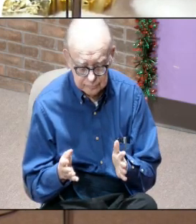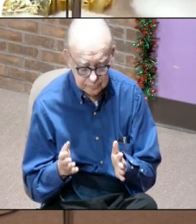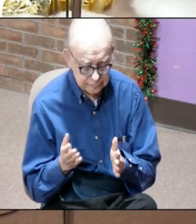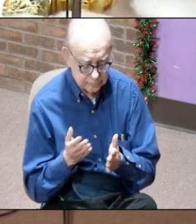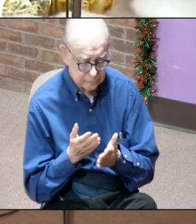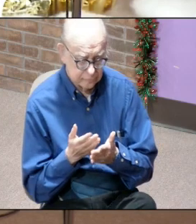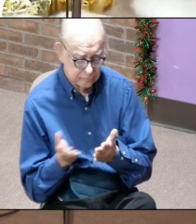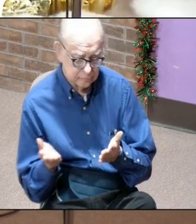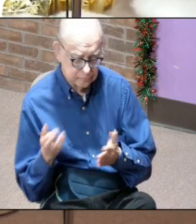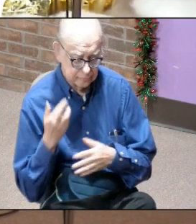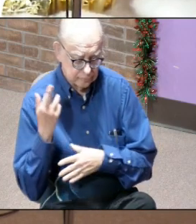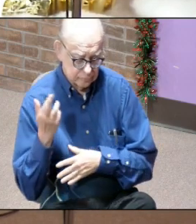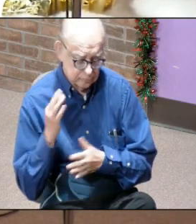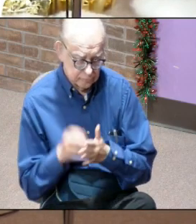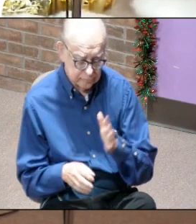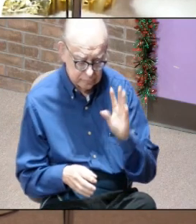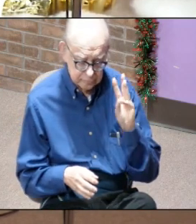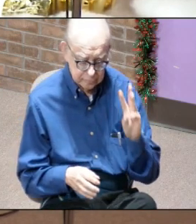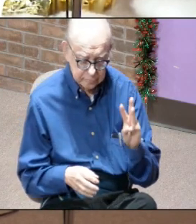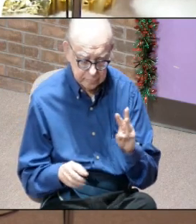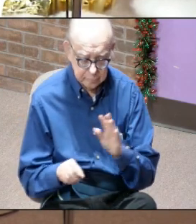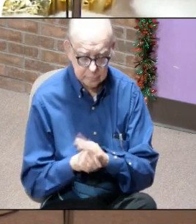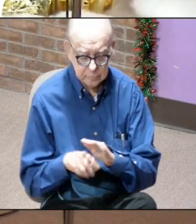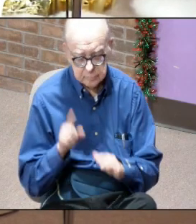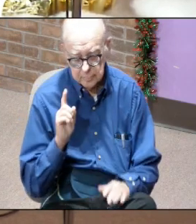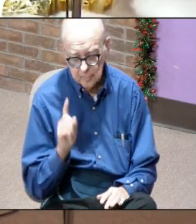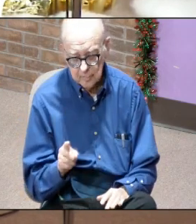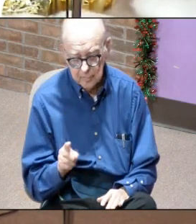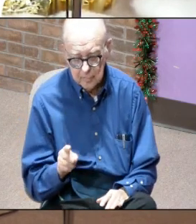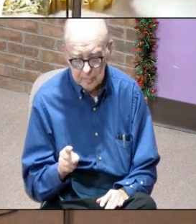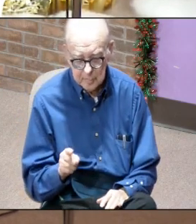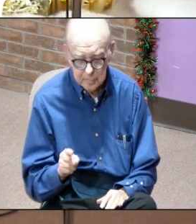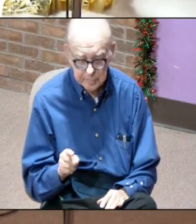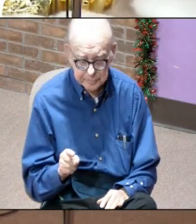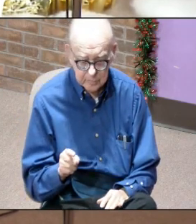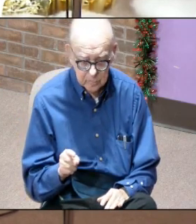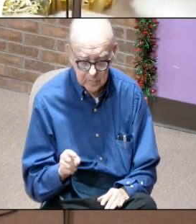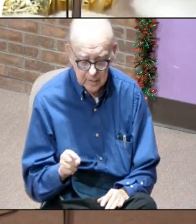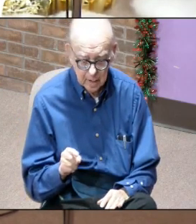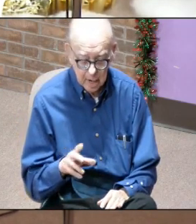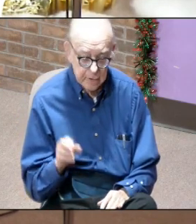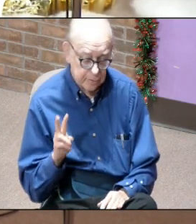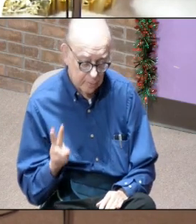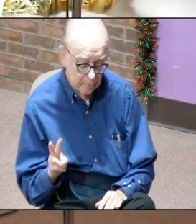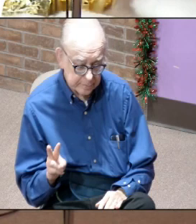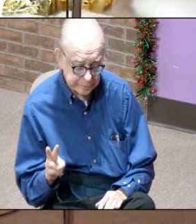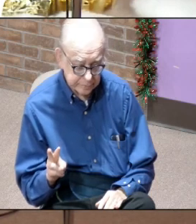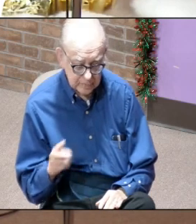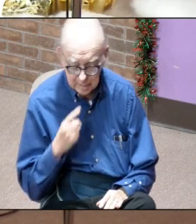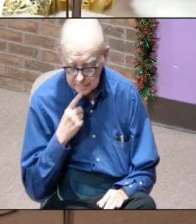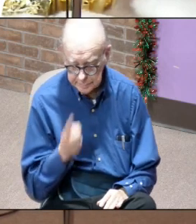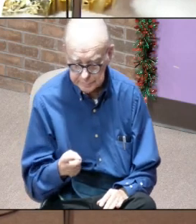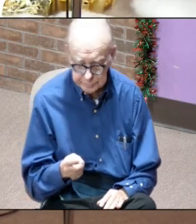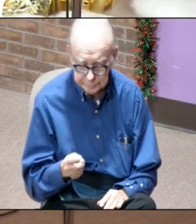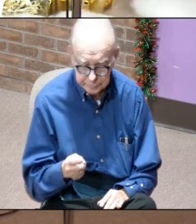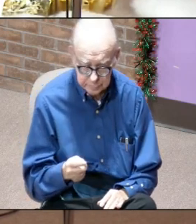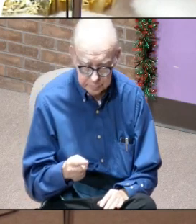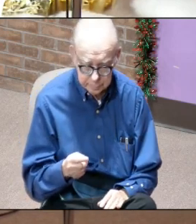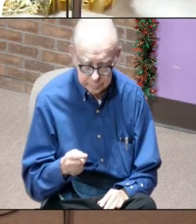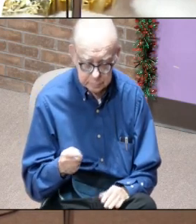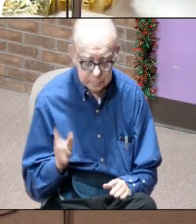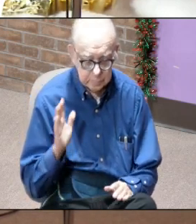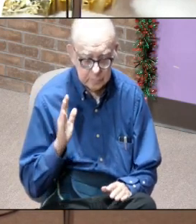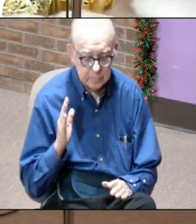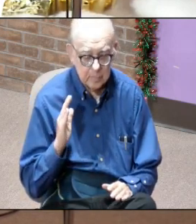thing in Revelation chapter 6 in verse 1 and 2, it says that he's coming with